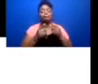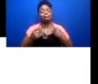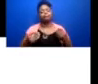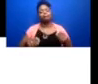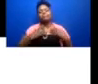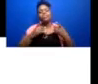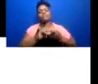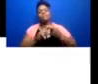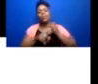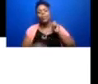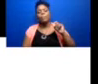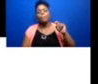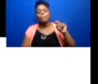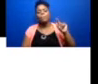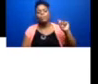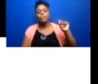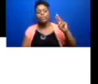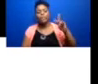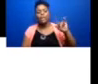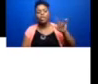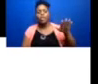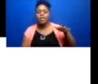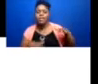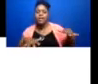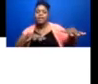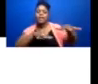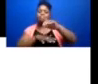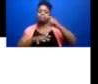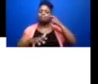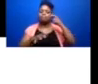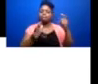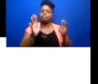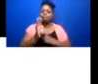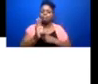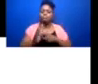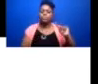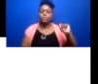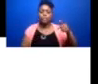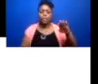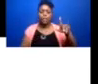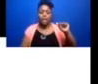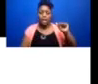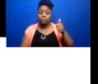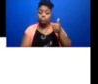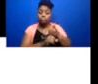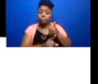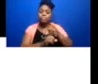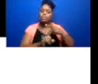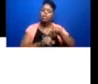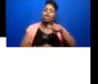Tupili and fellow elders made clear that land acknowledgements are not